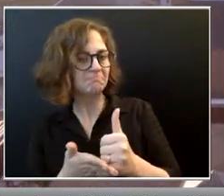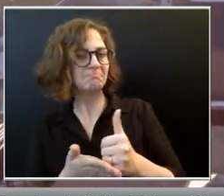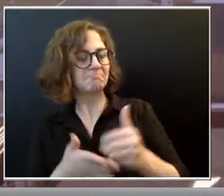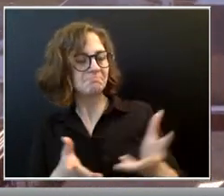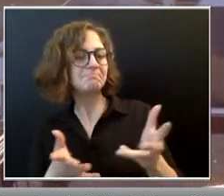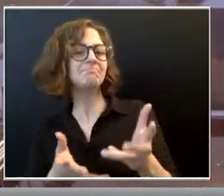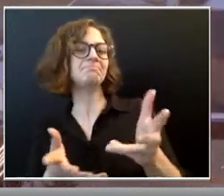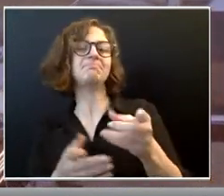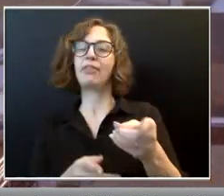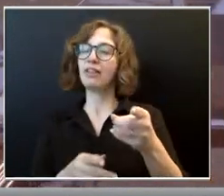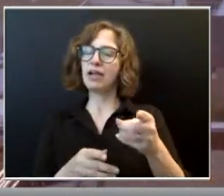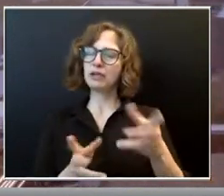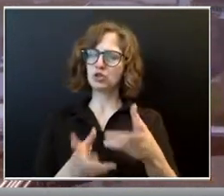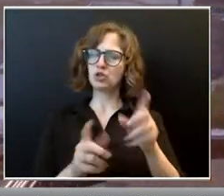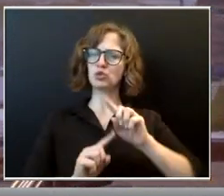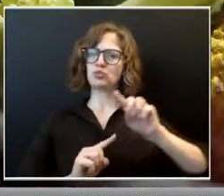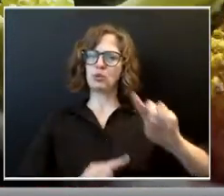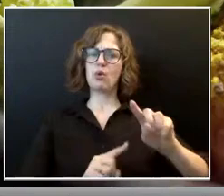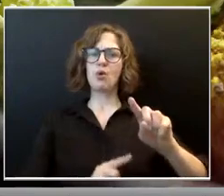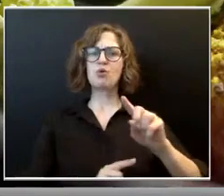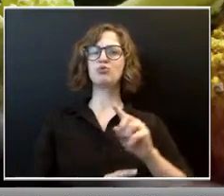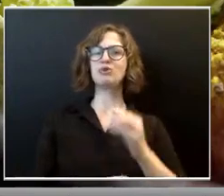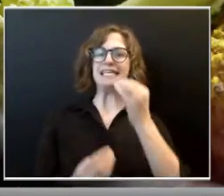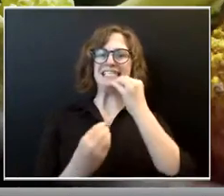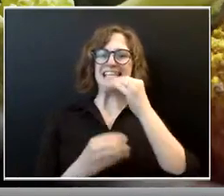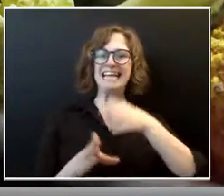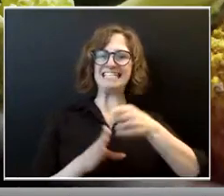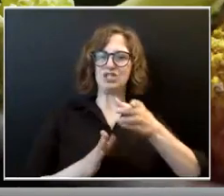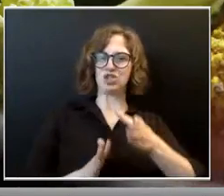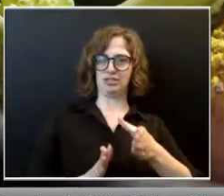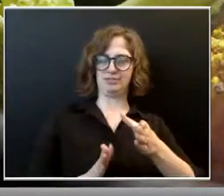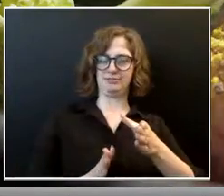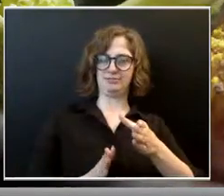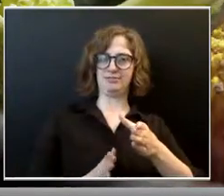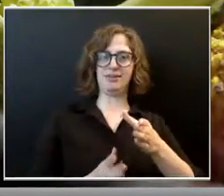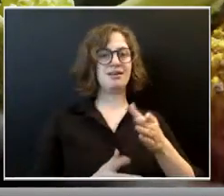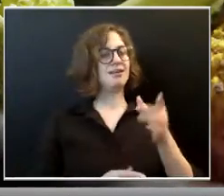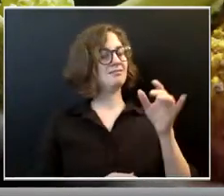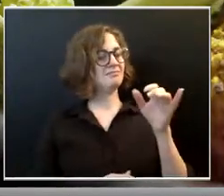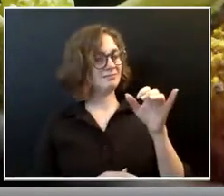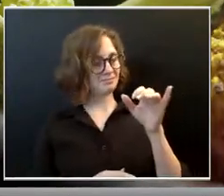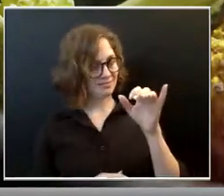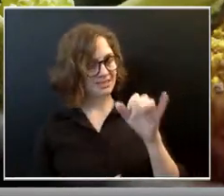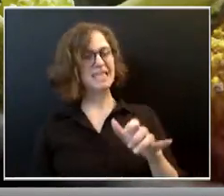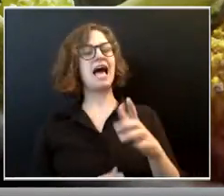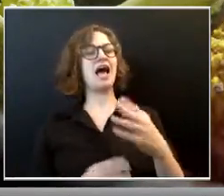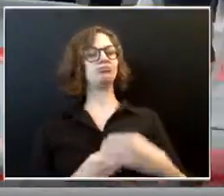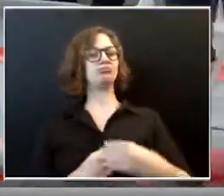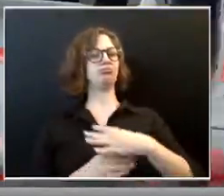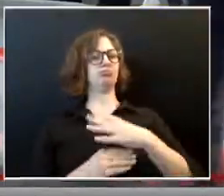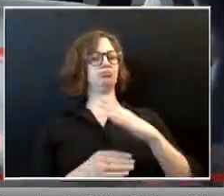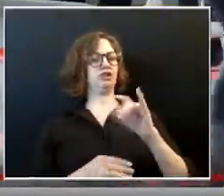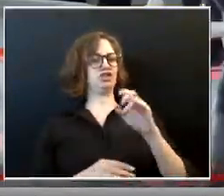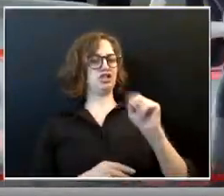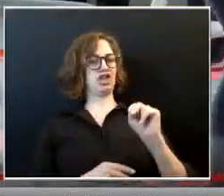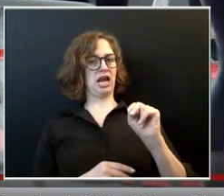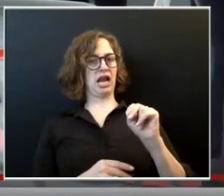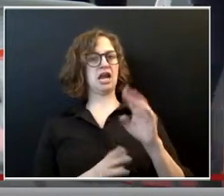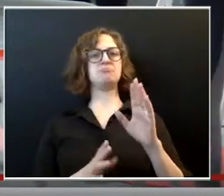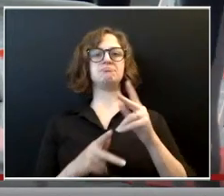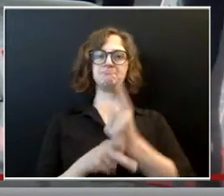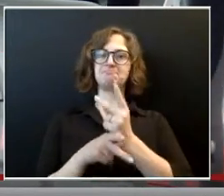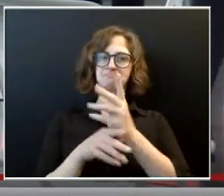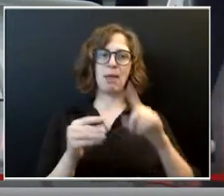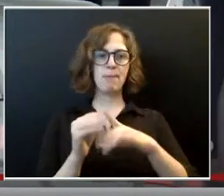dietitian. That was all Jan needed to try again to watch her diet and start exercising. I started doing